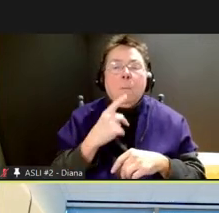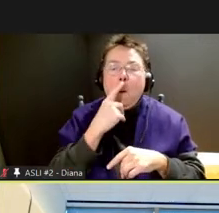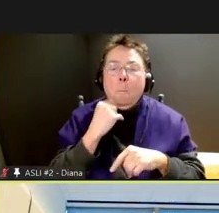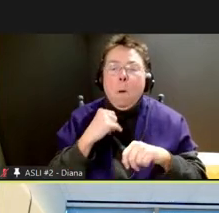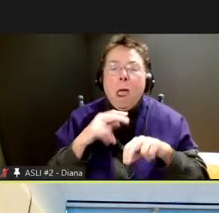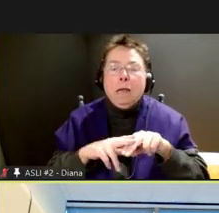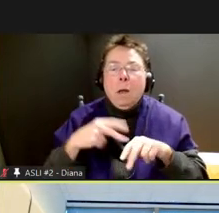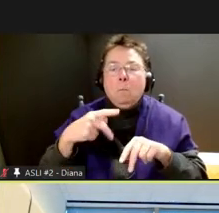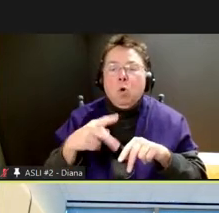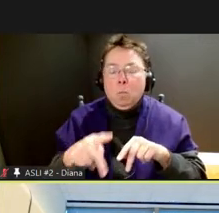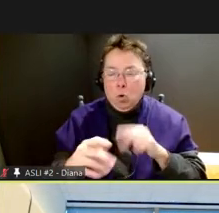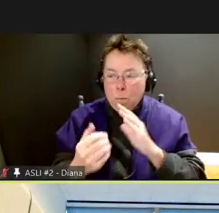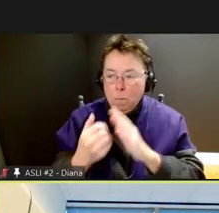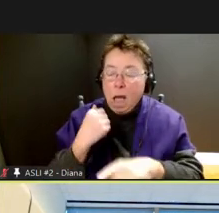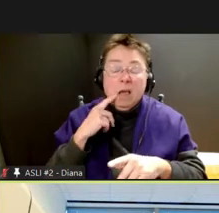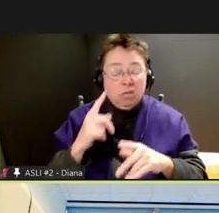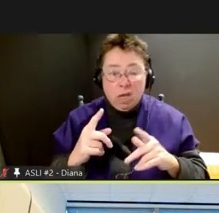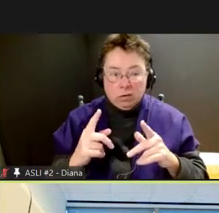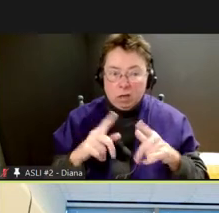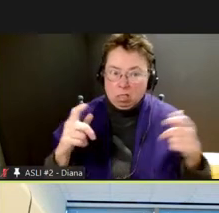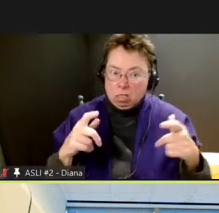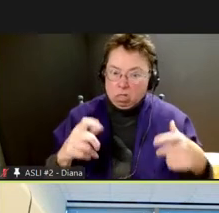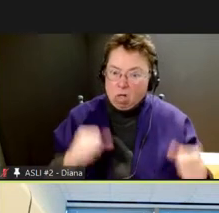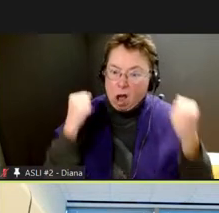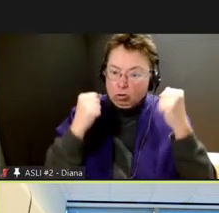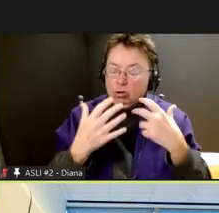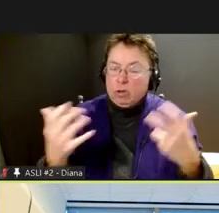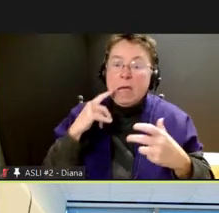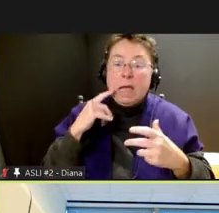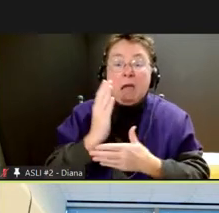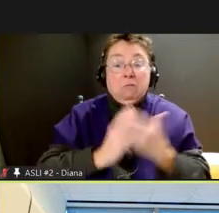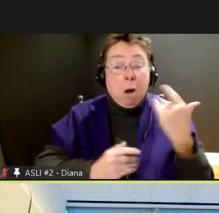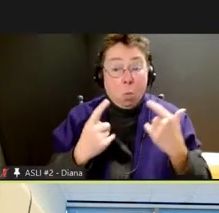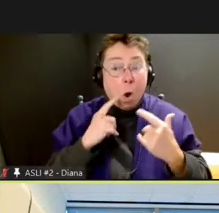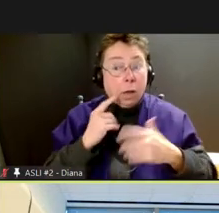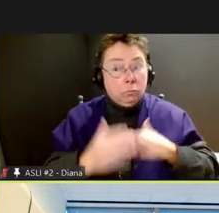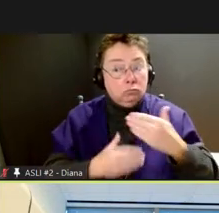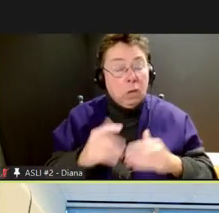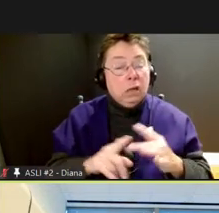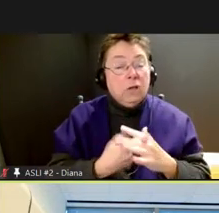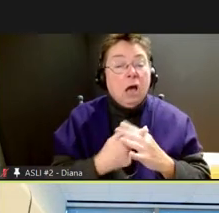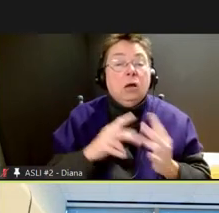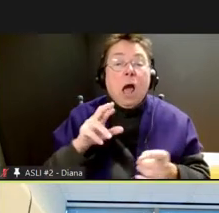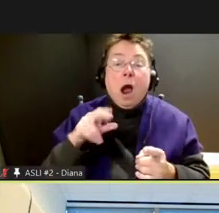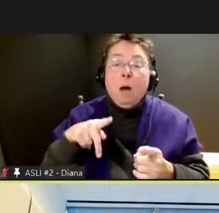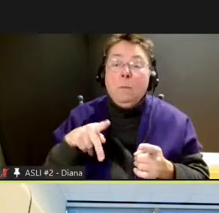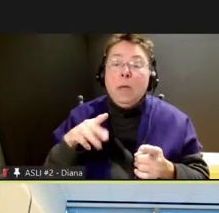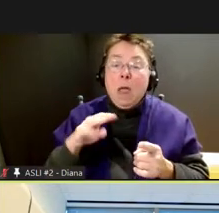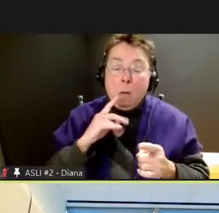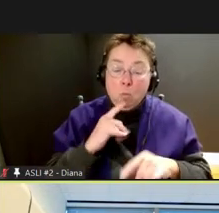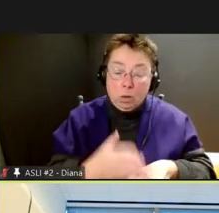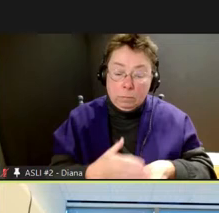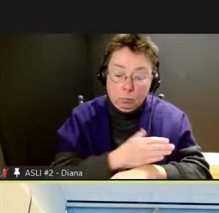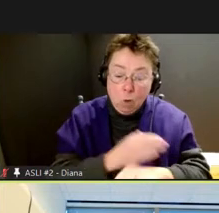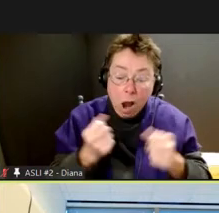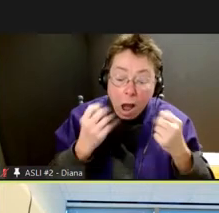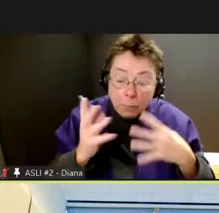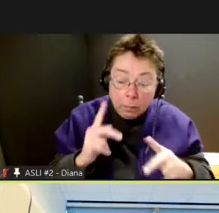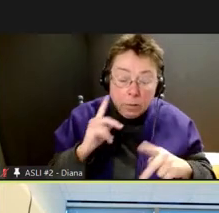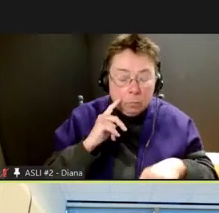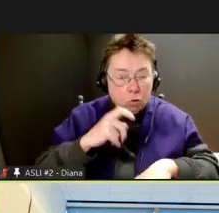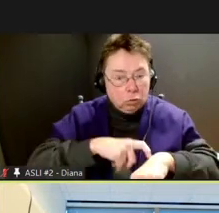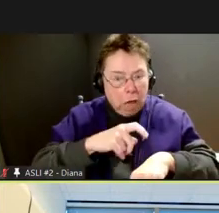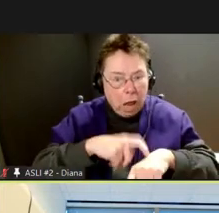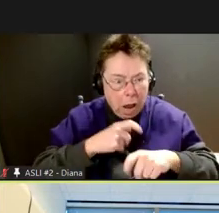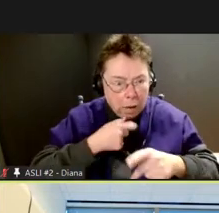project undertaken by CTA to date, and phase one is well underway. RPM will improve capacity, travel time, ride quality,